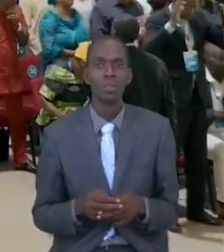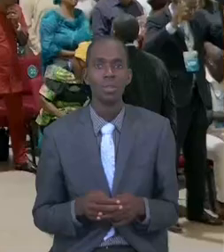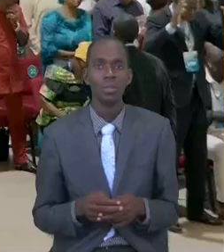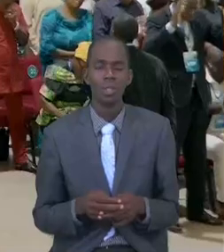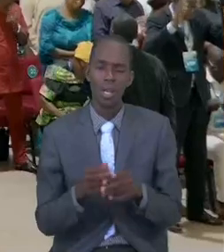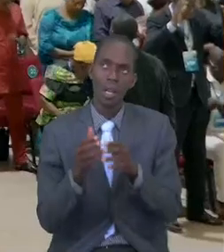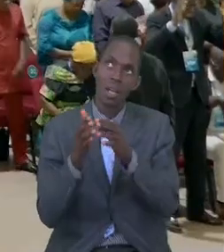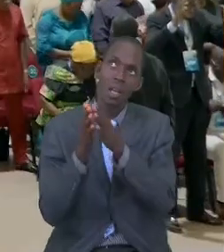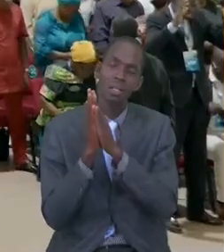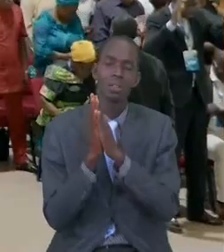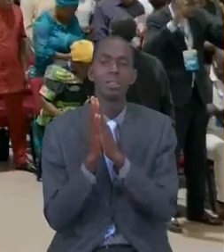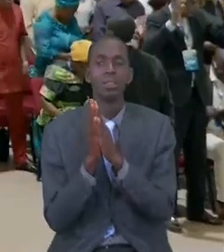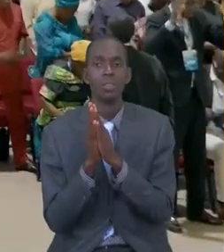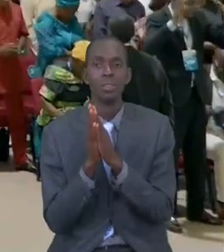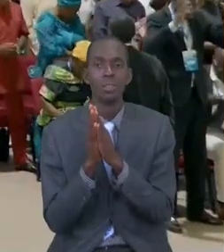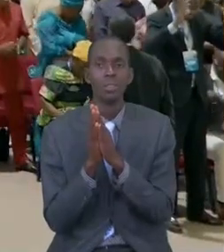Ask.